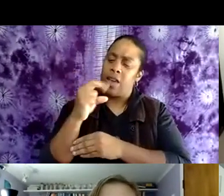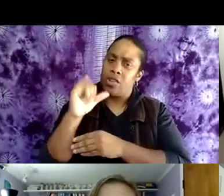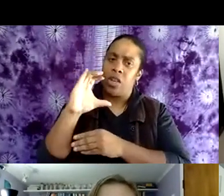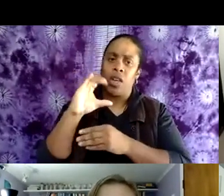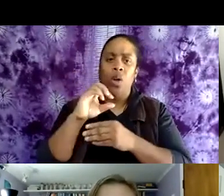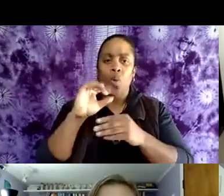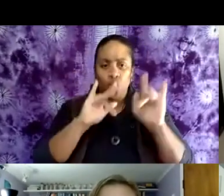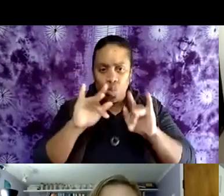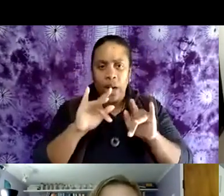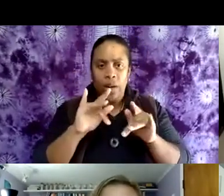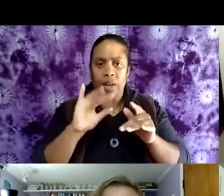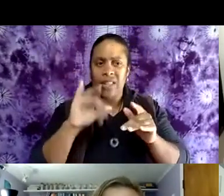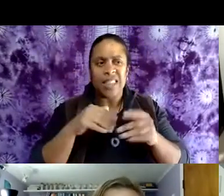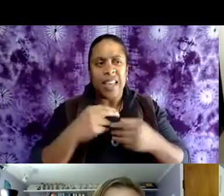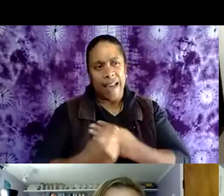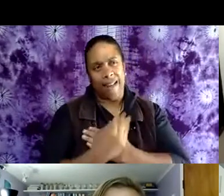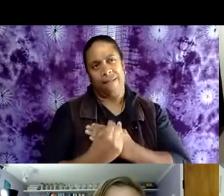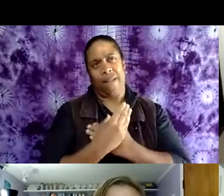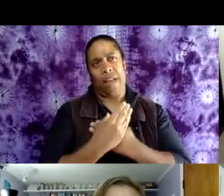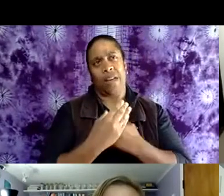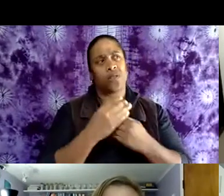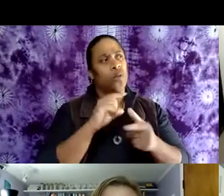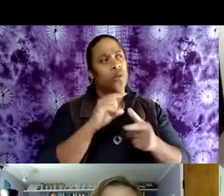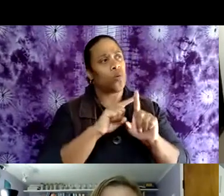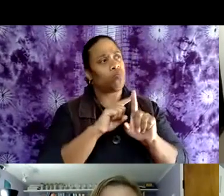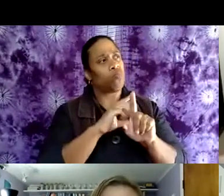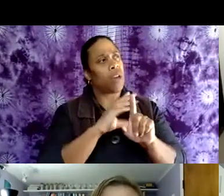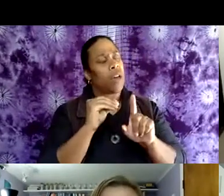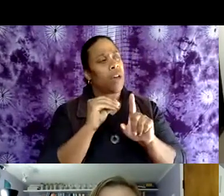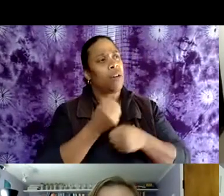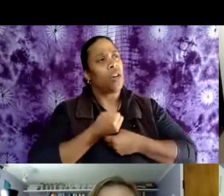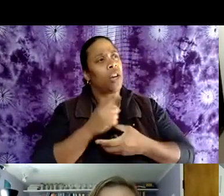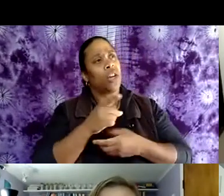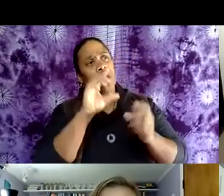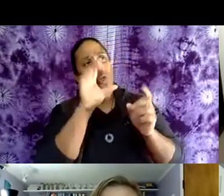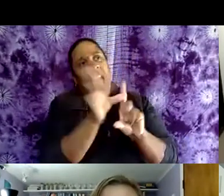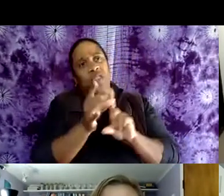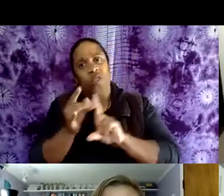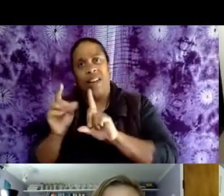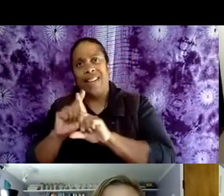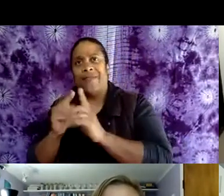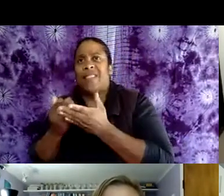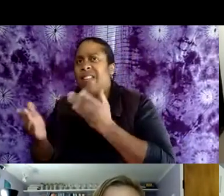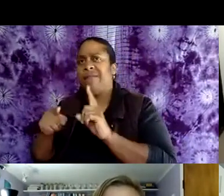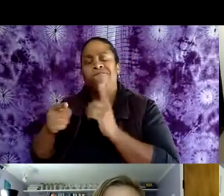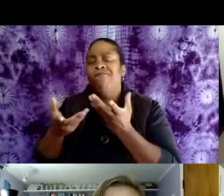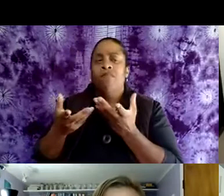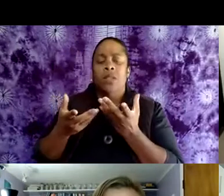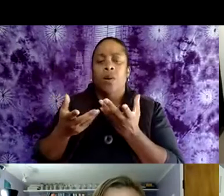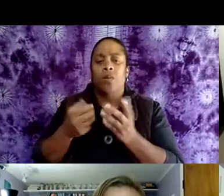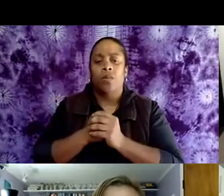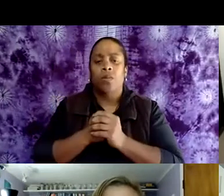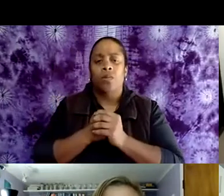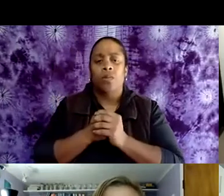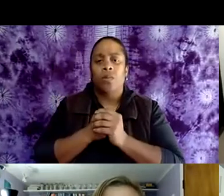again and what you can and cannot do in this lifetime. So we really work across all layers and all levels to clear and heal and